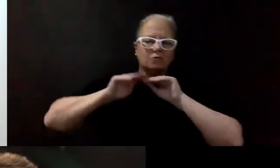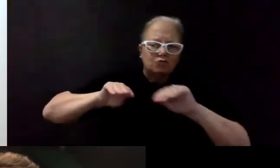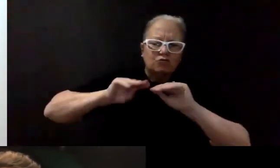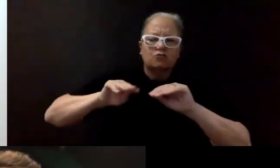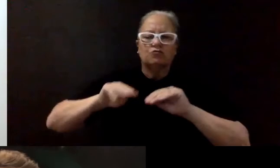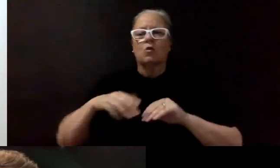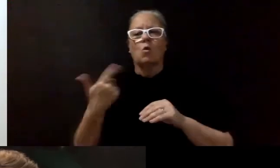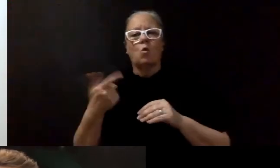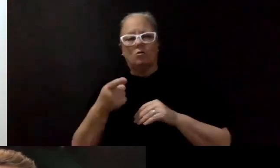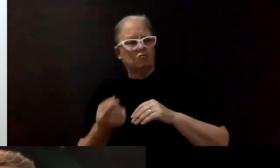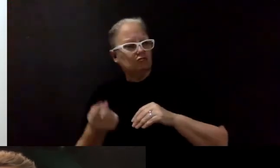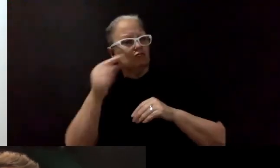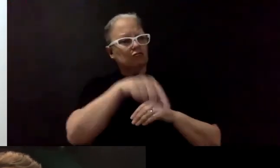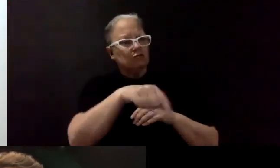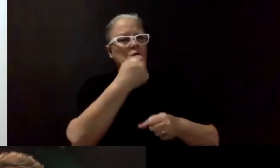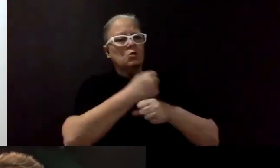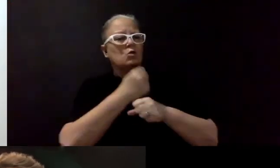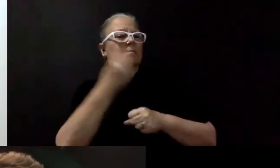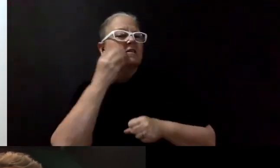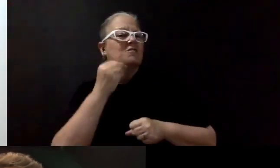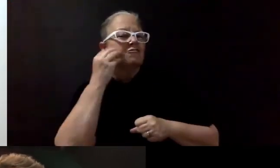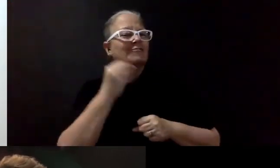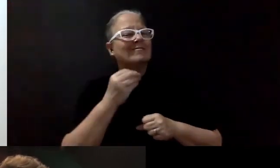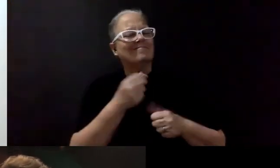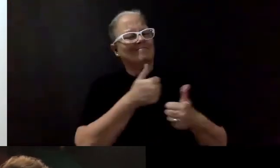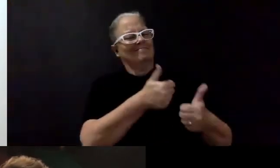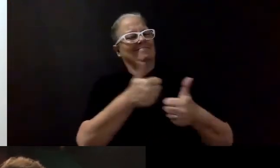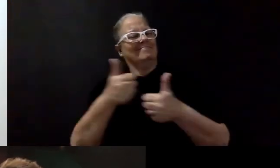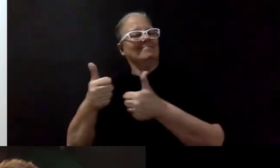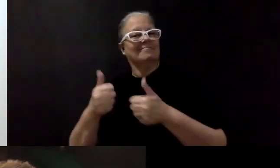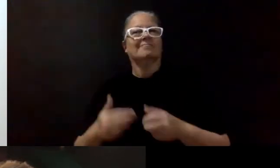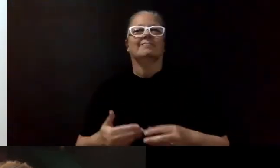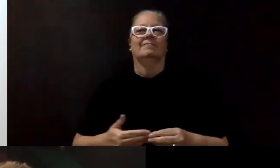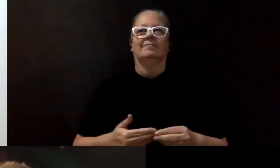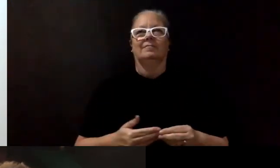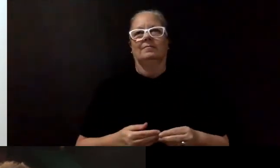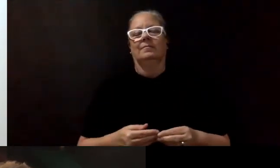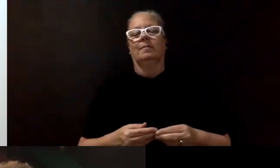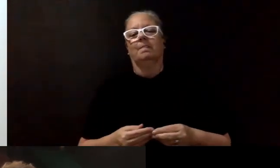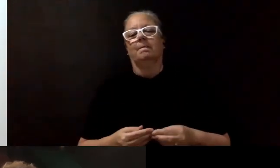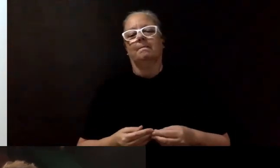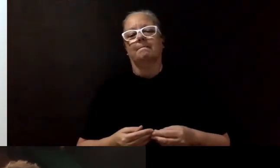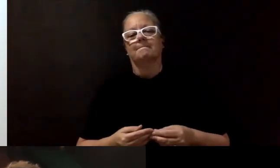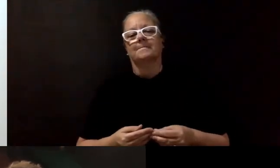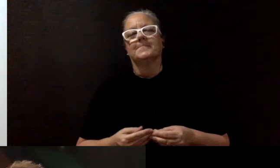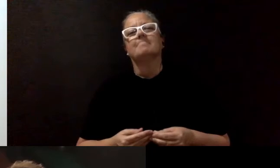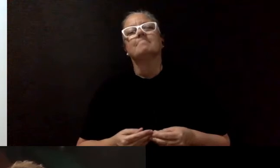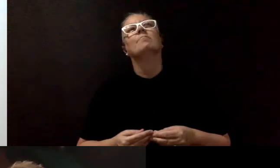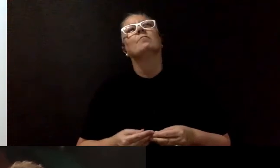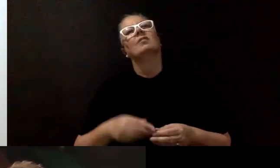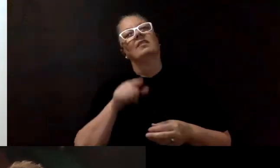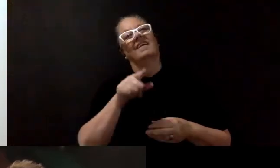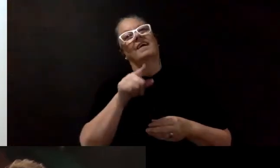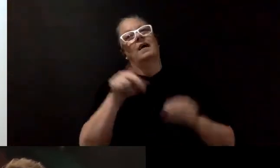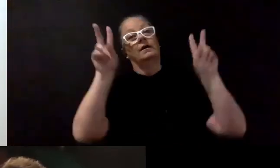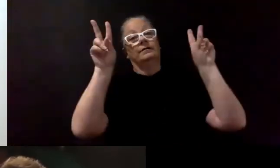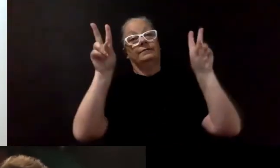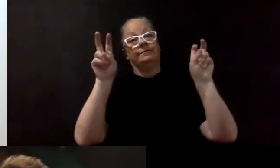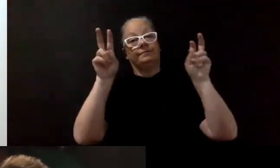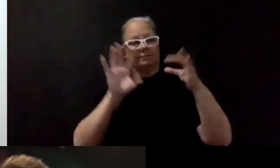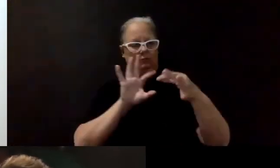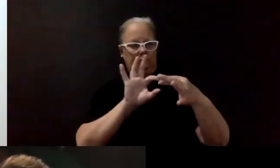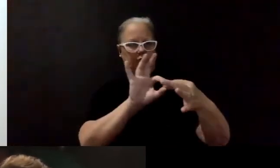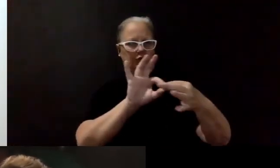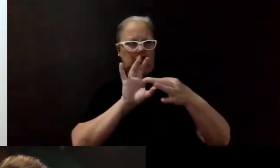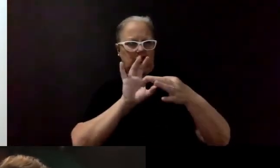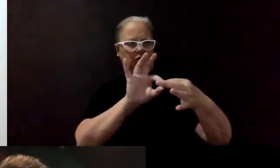and all of those good things. But yeah, I think definitely that idea of connection, that's one that